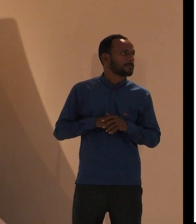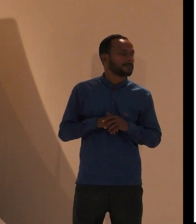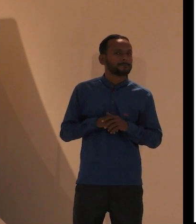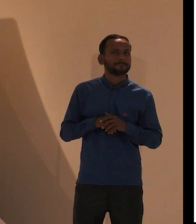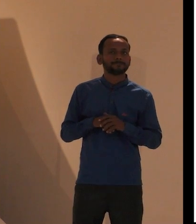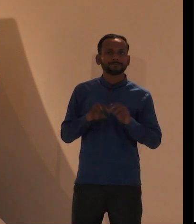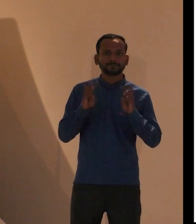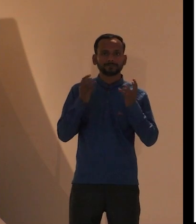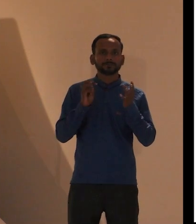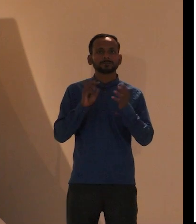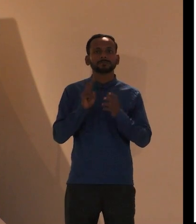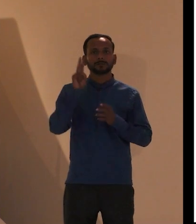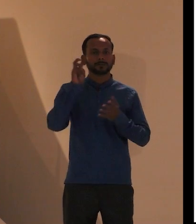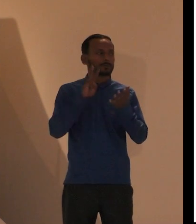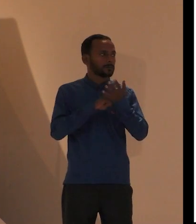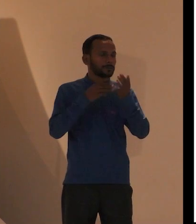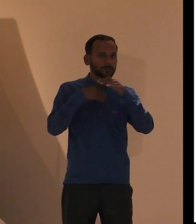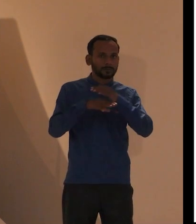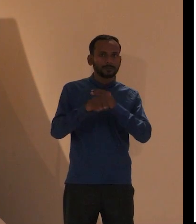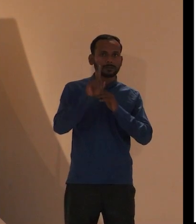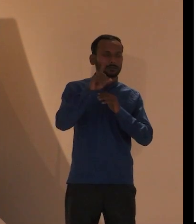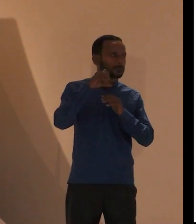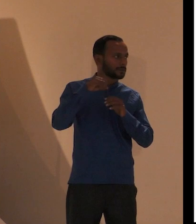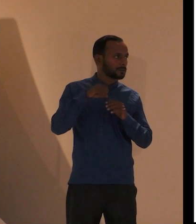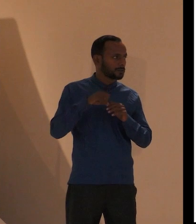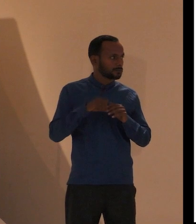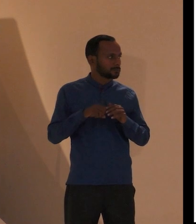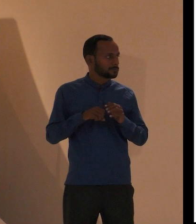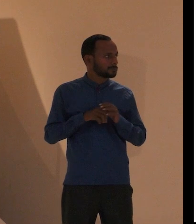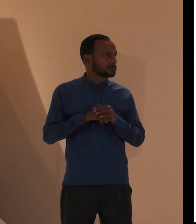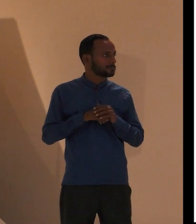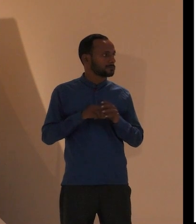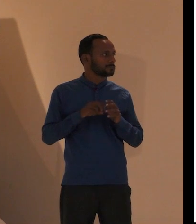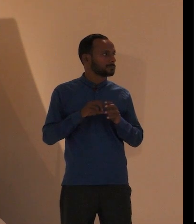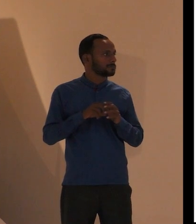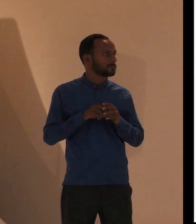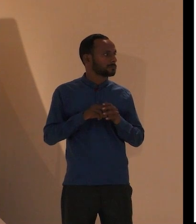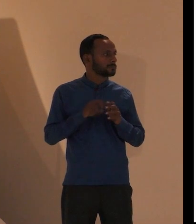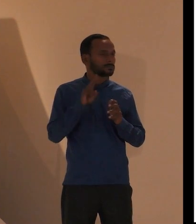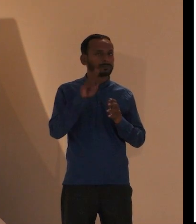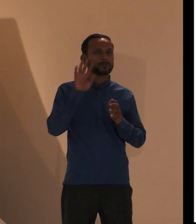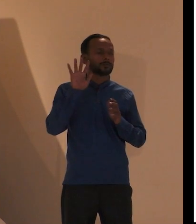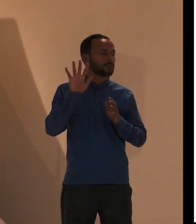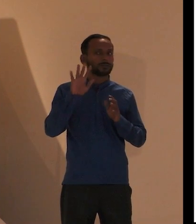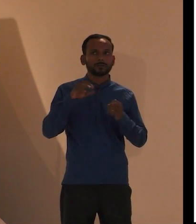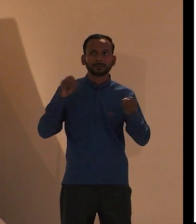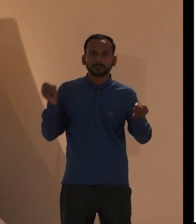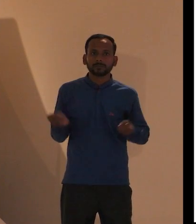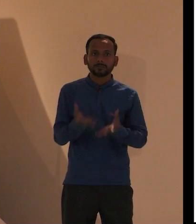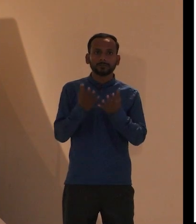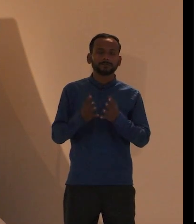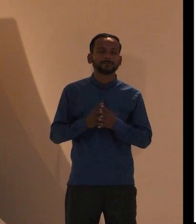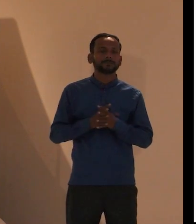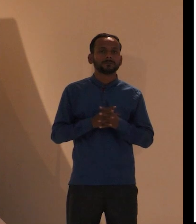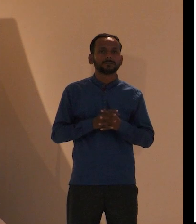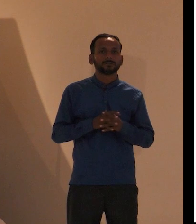which was published in 1925, and which was the work of Percy Brown, the first secretary and curator, who worked with Lord Curzon